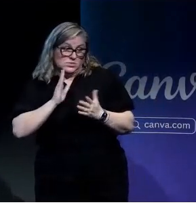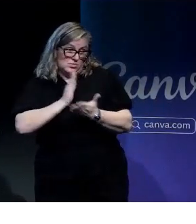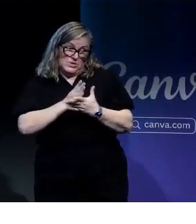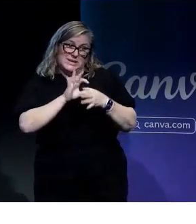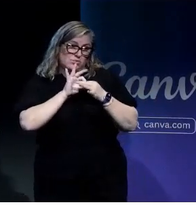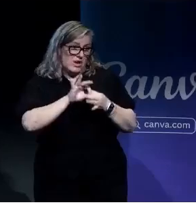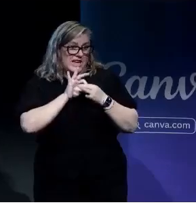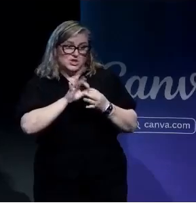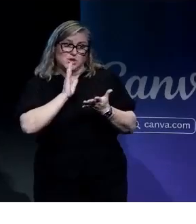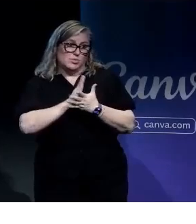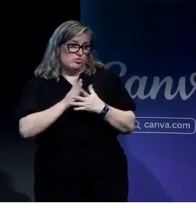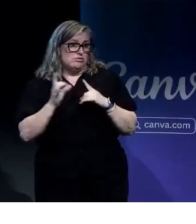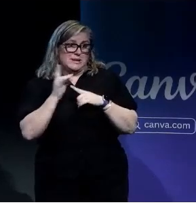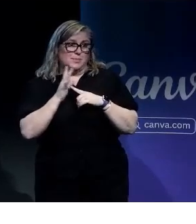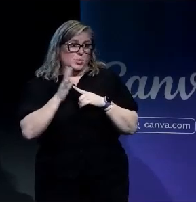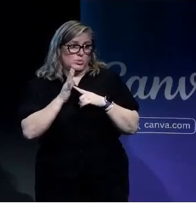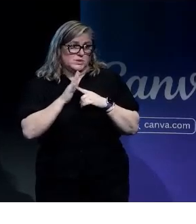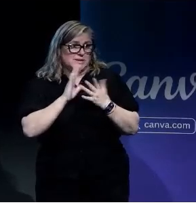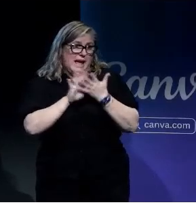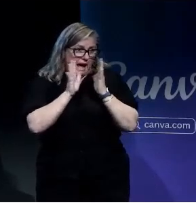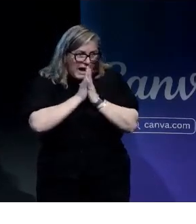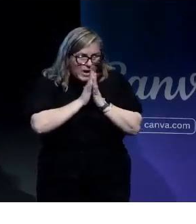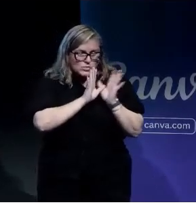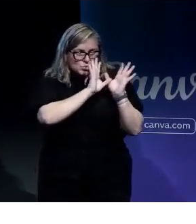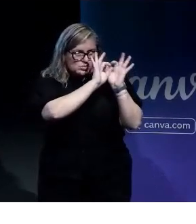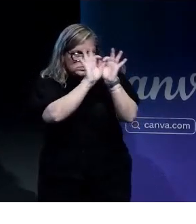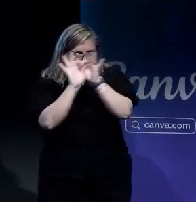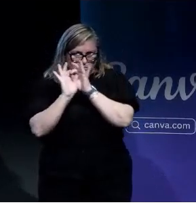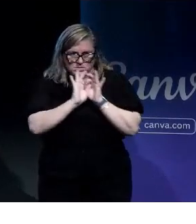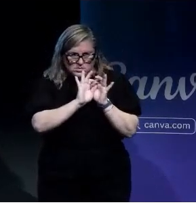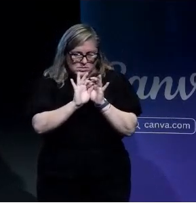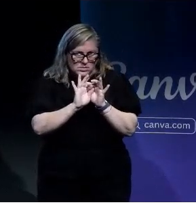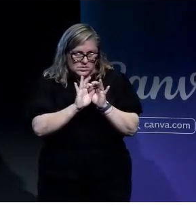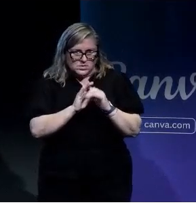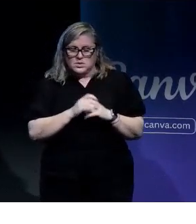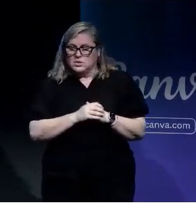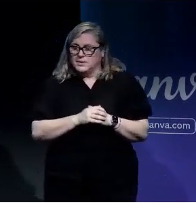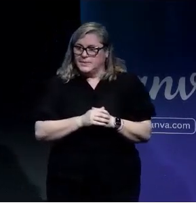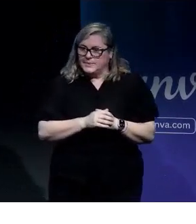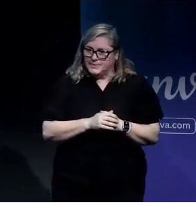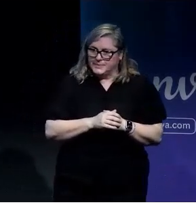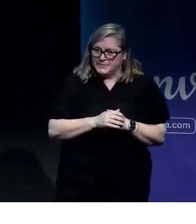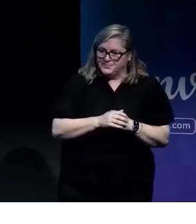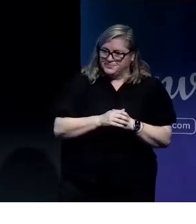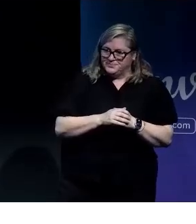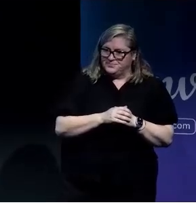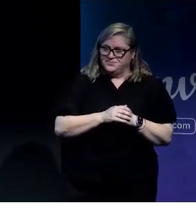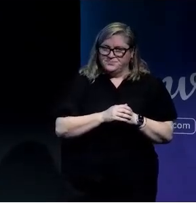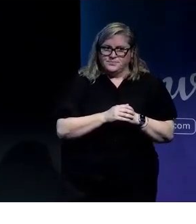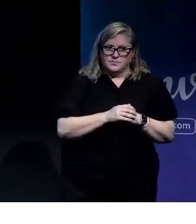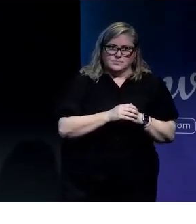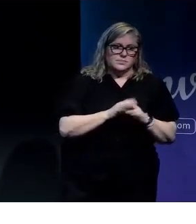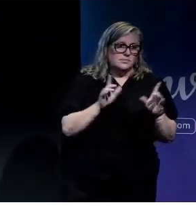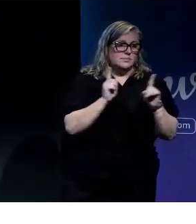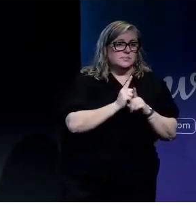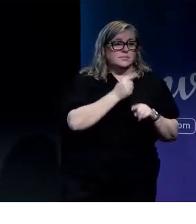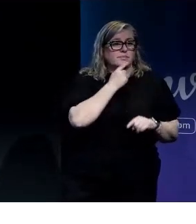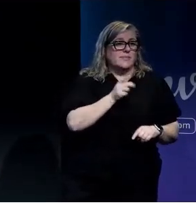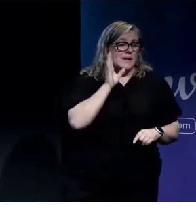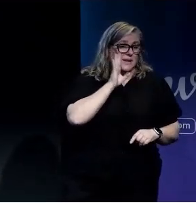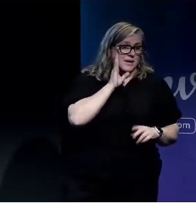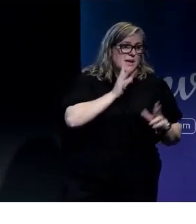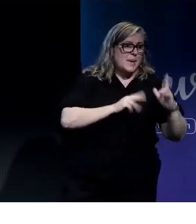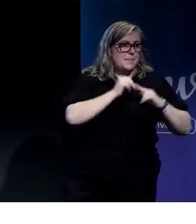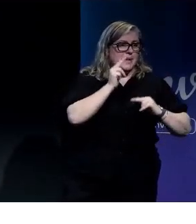are really important to helping you connect those dots. And so, as I mentioned earlier, build a